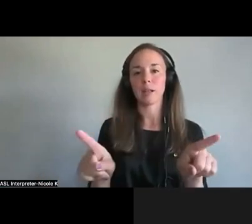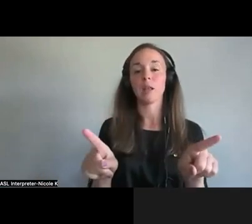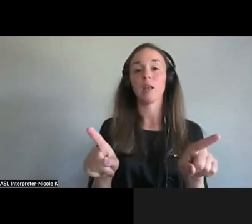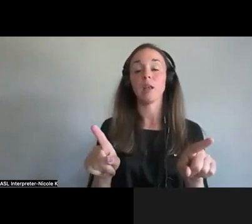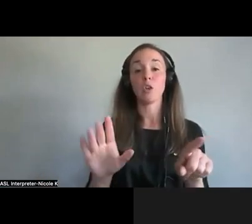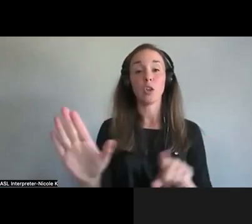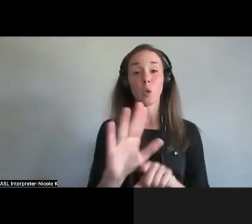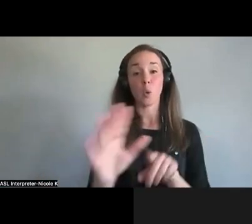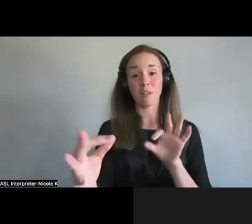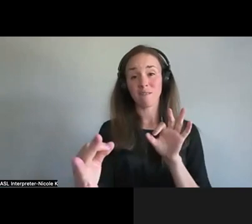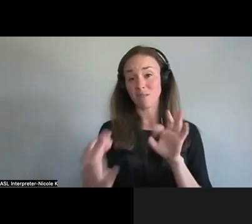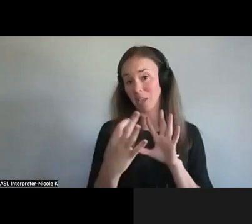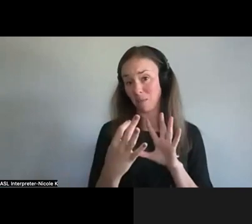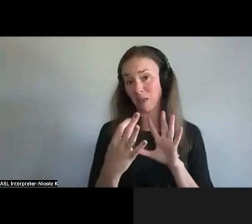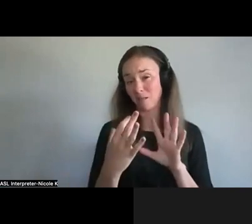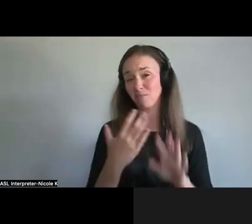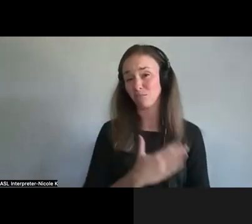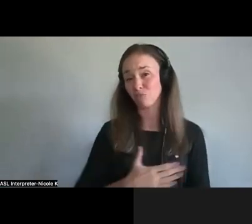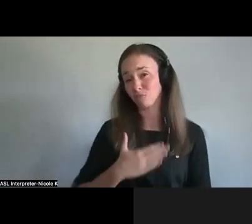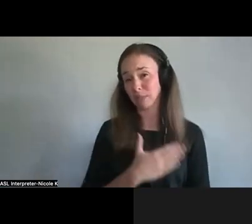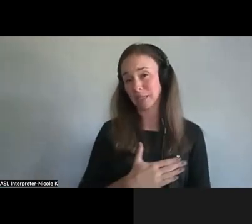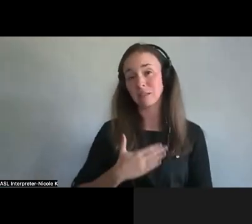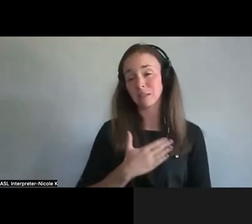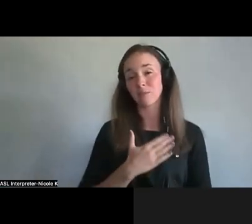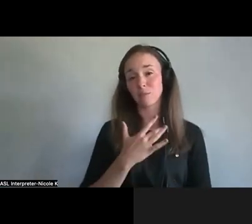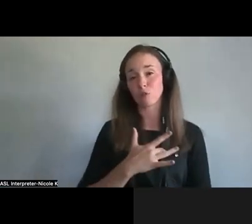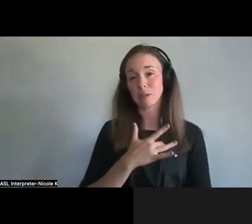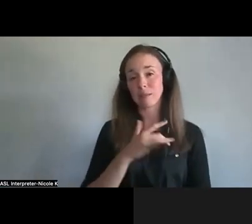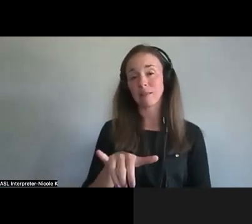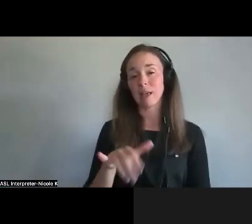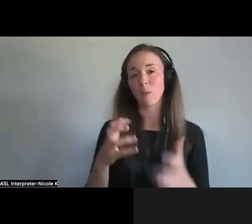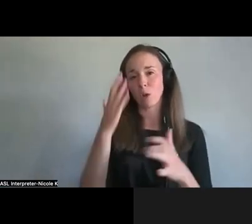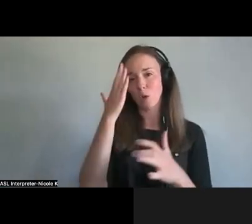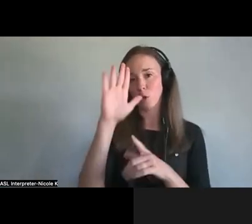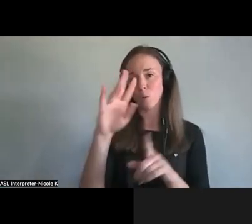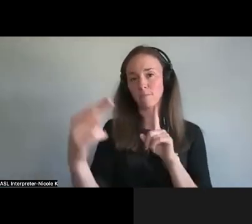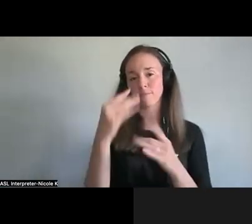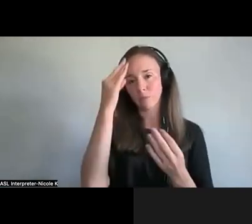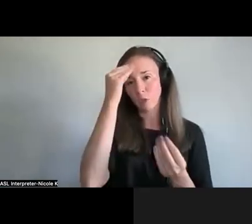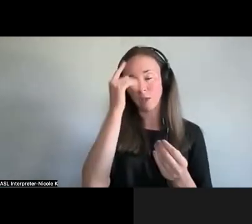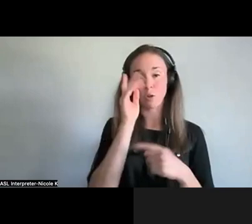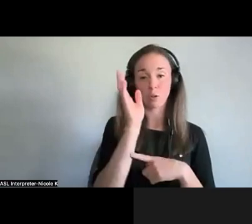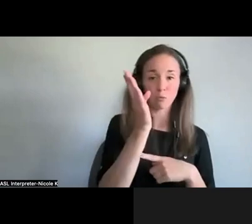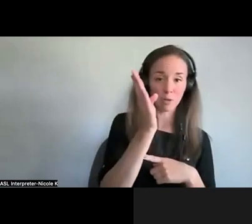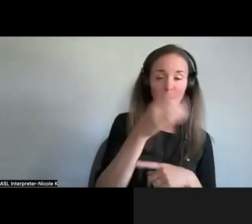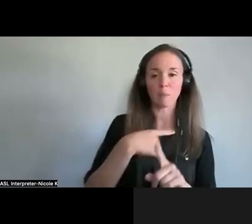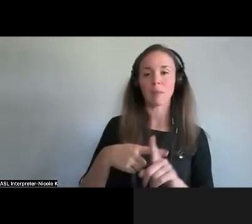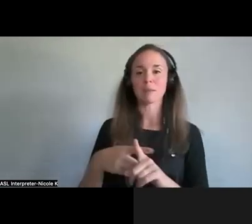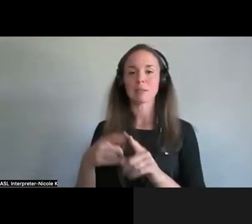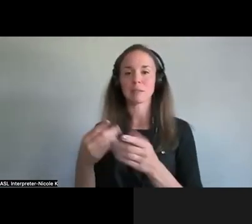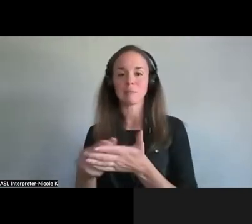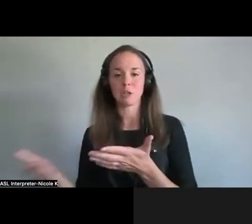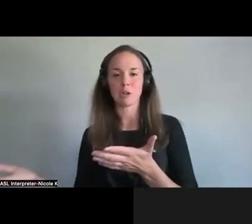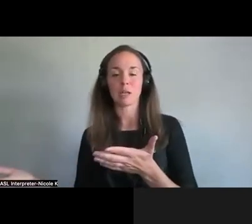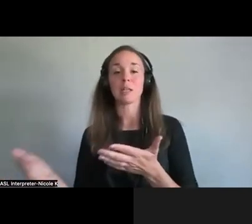and what you thought of the presentation and the material. And then at the end of that survey is your opportunity to elect whether